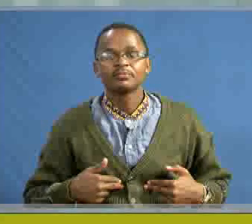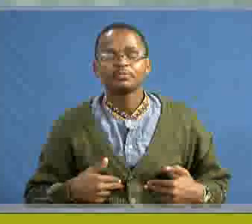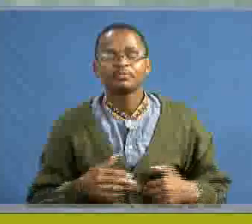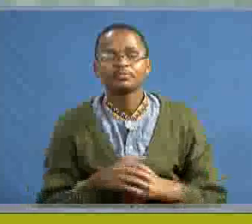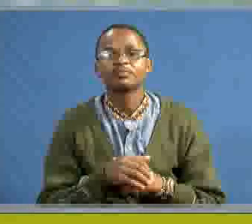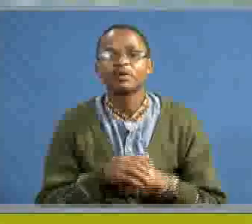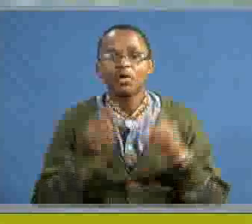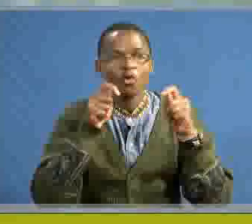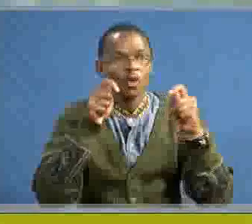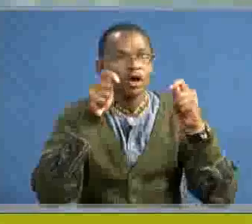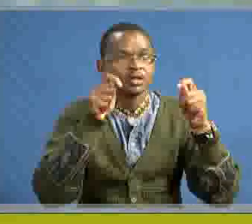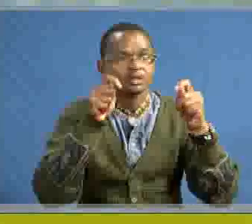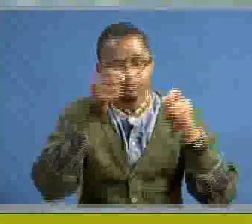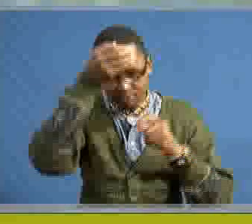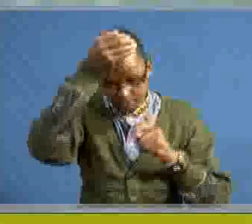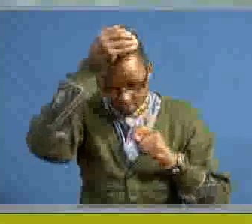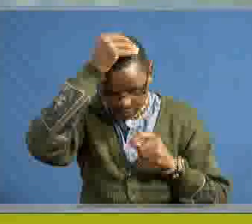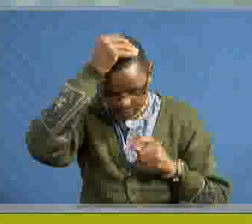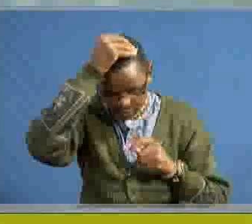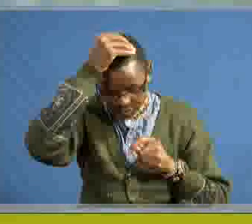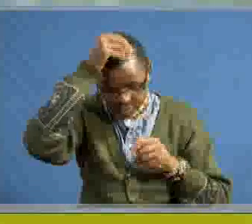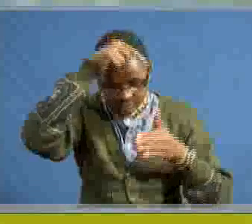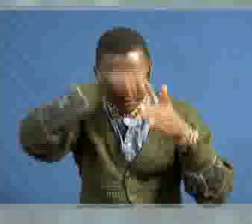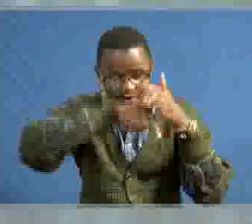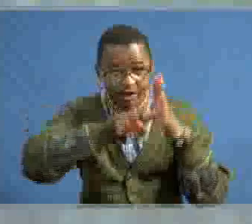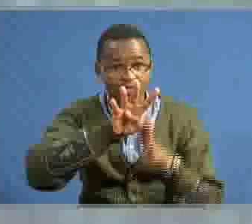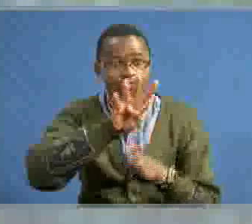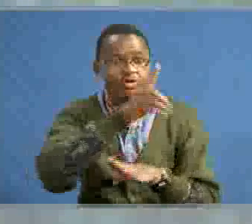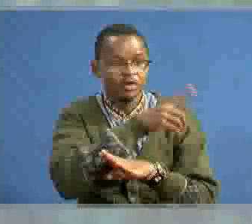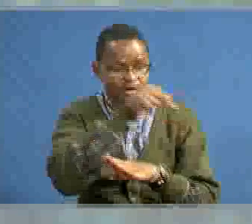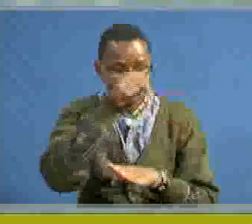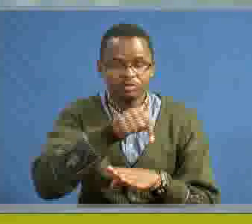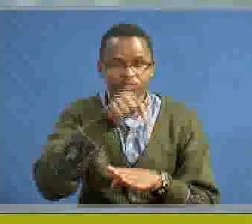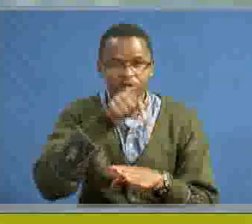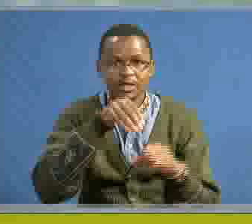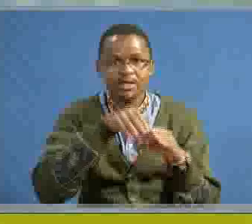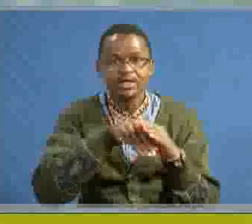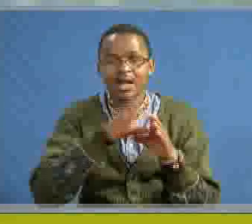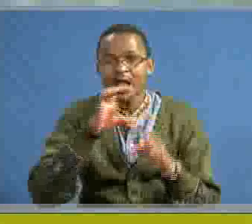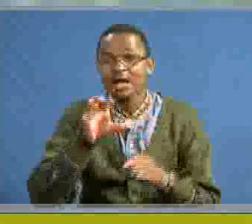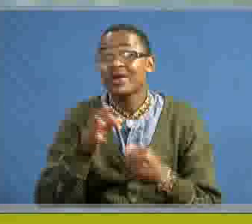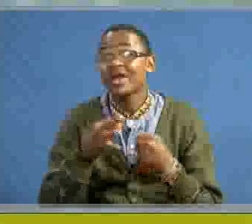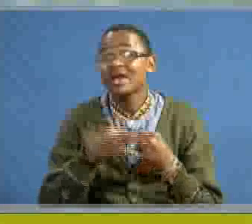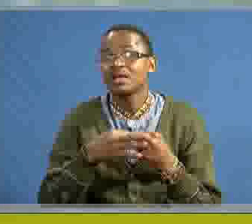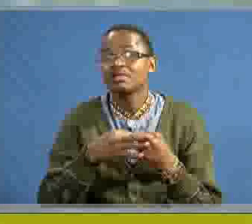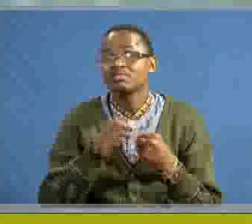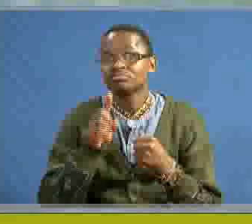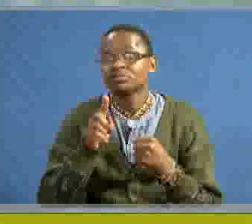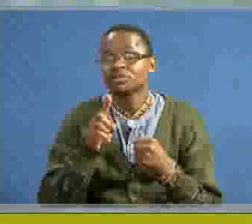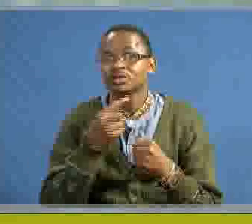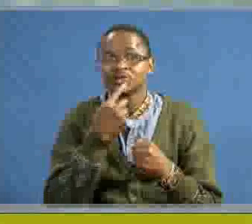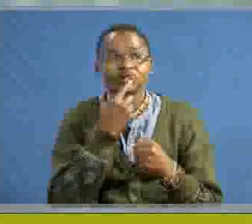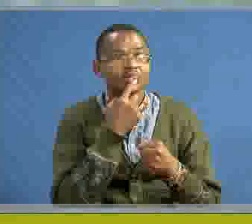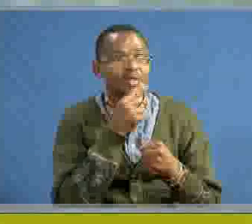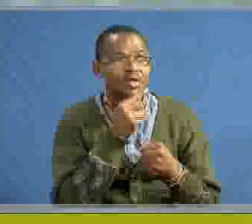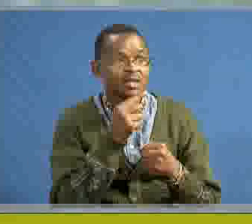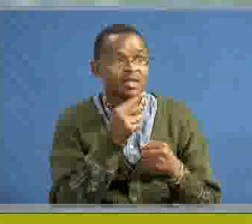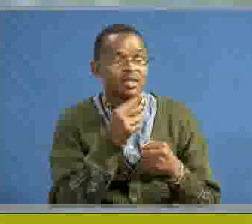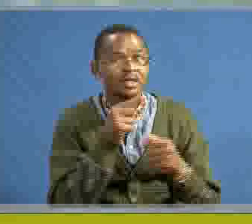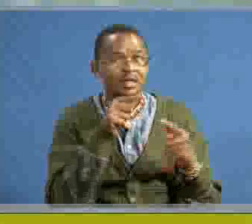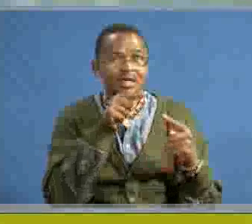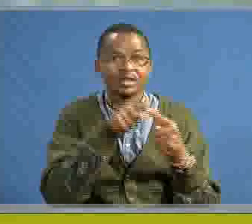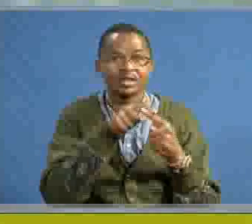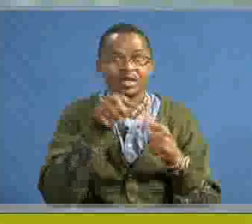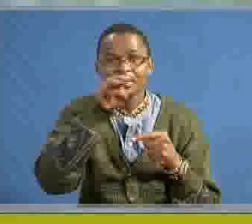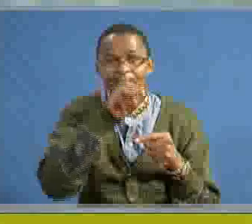come on hua Zhu Zhu min ji sook when necessary Leo katika counting money wicked eh waka waka fakir you